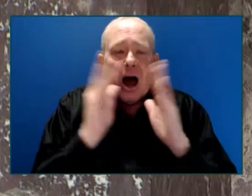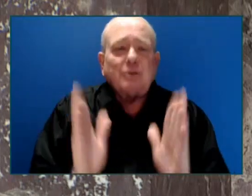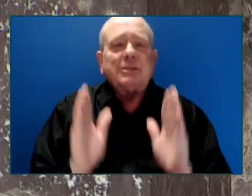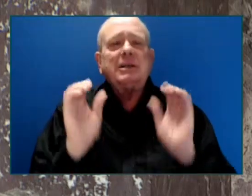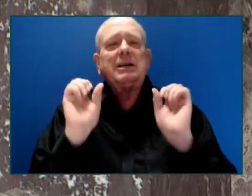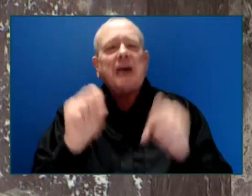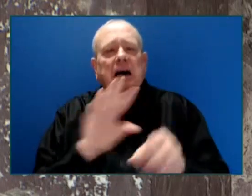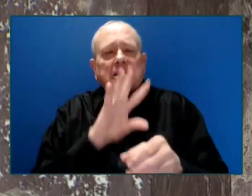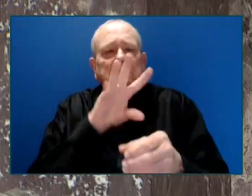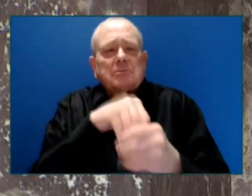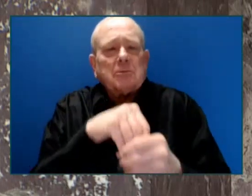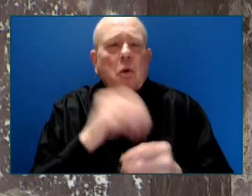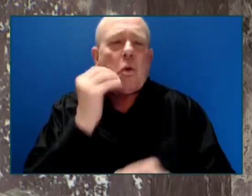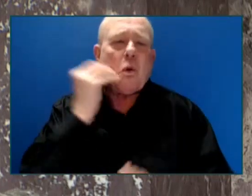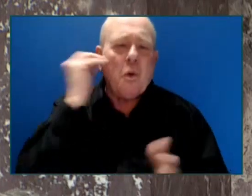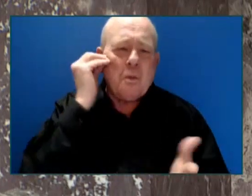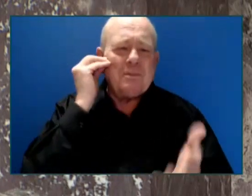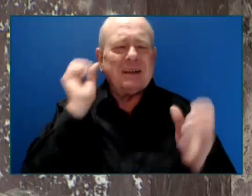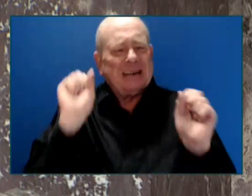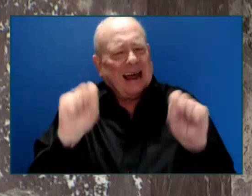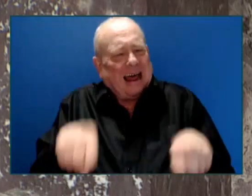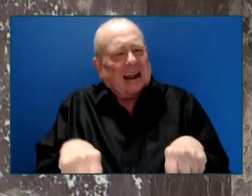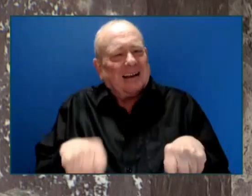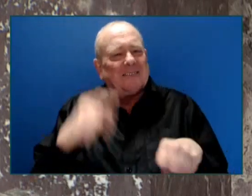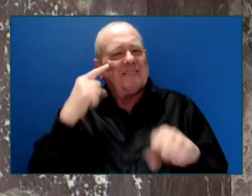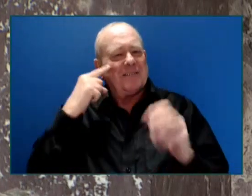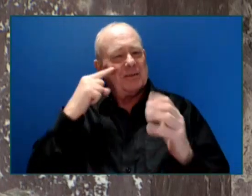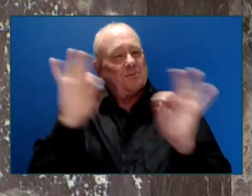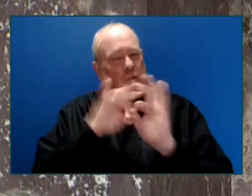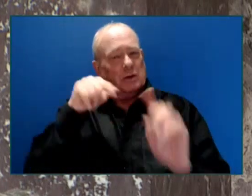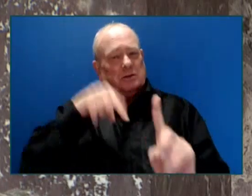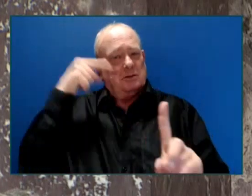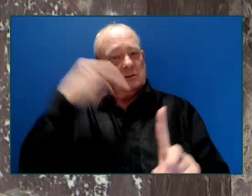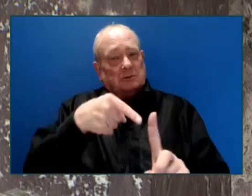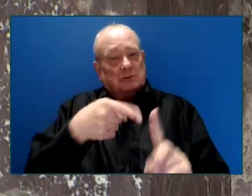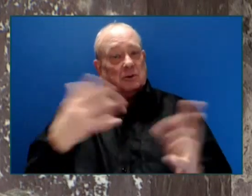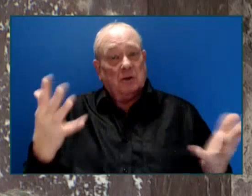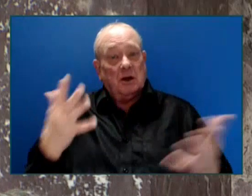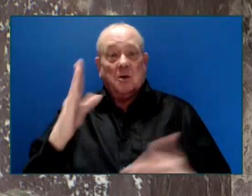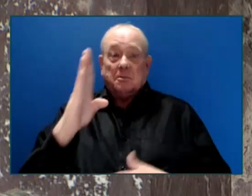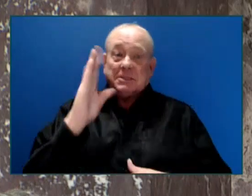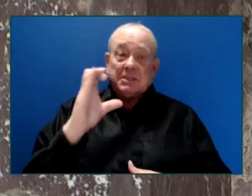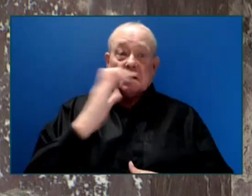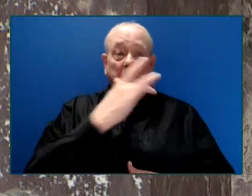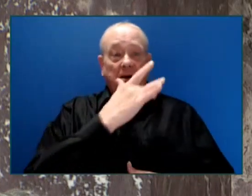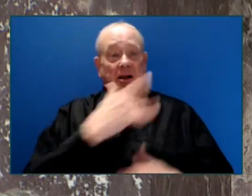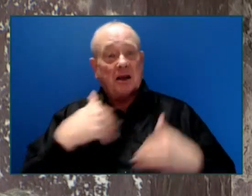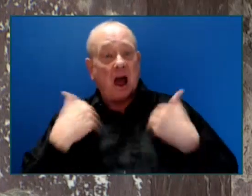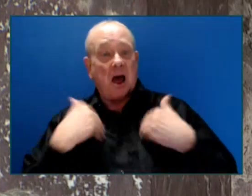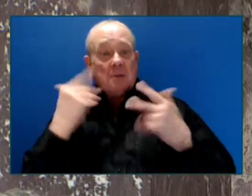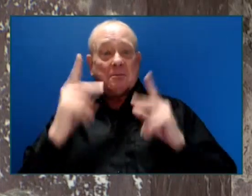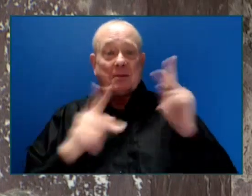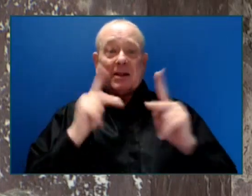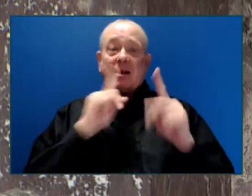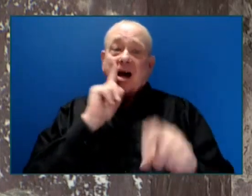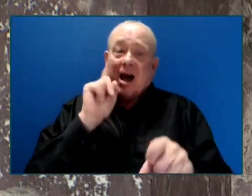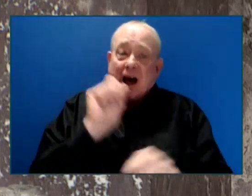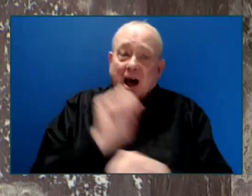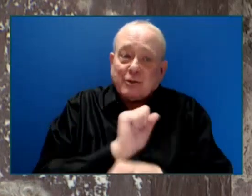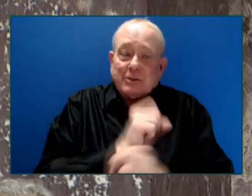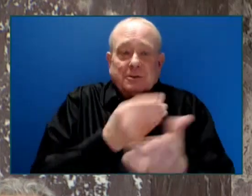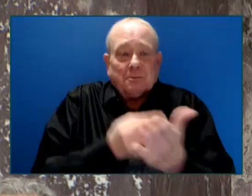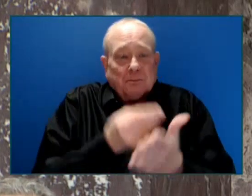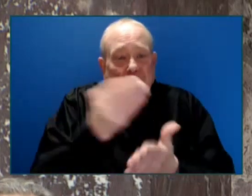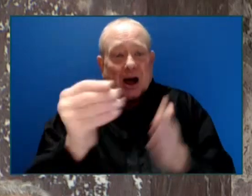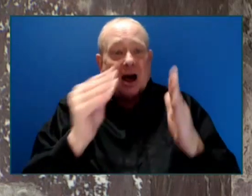about. We want a place here in British Columbia where a young person can actually access the home, where people can raise their kids in the